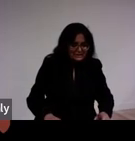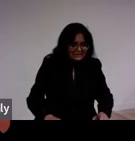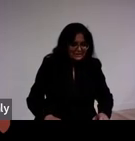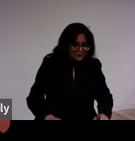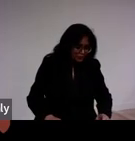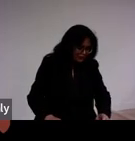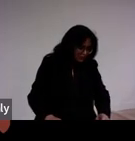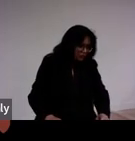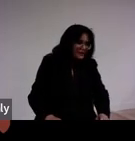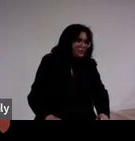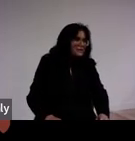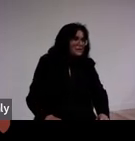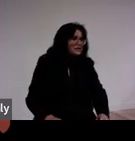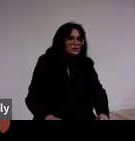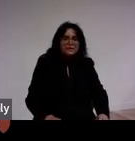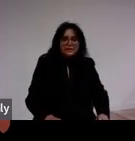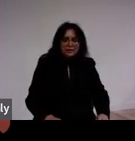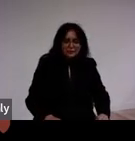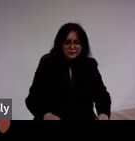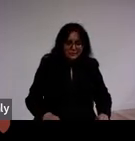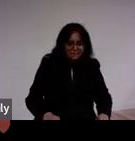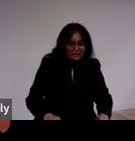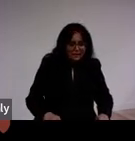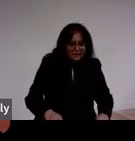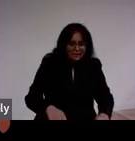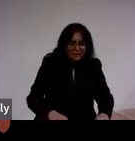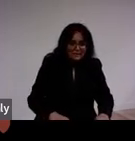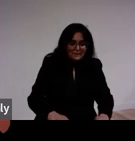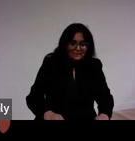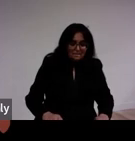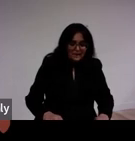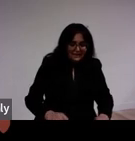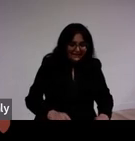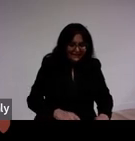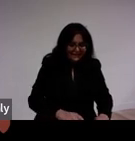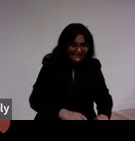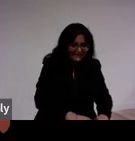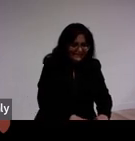dinner. So it wasn't quite the romantic night that he had hoped for.